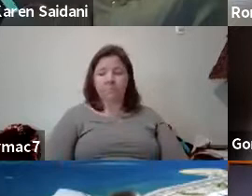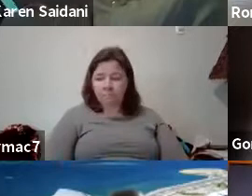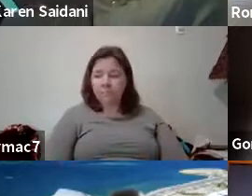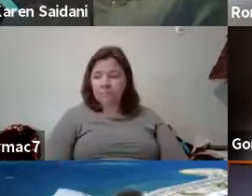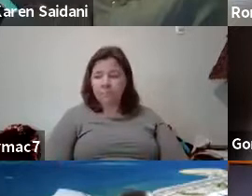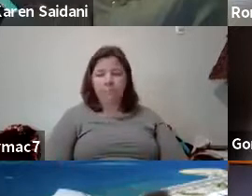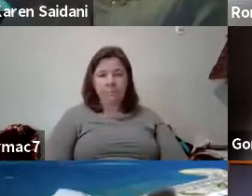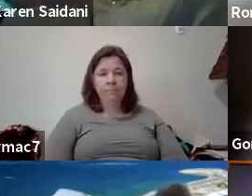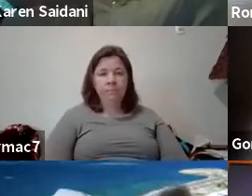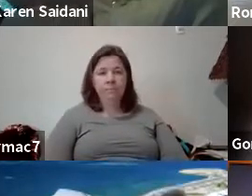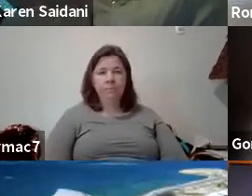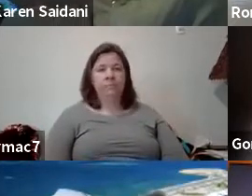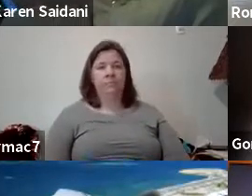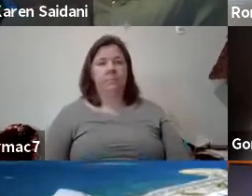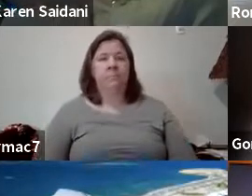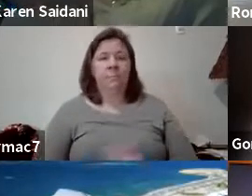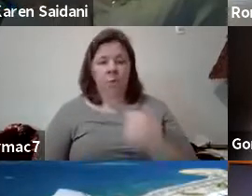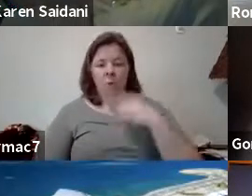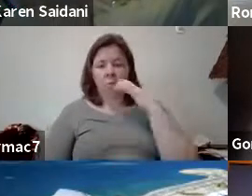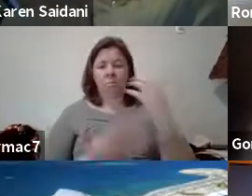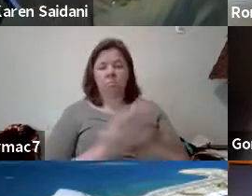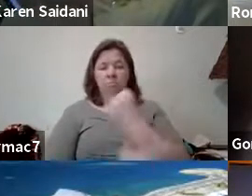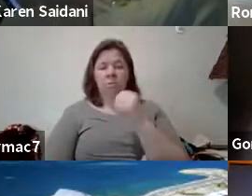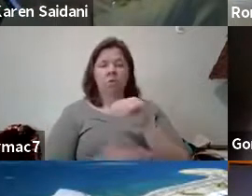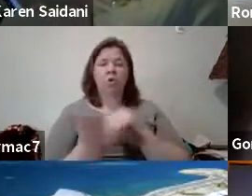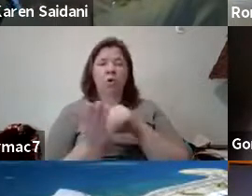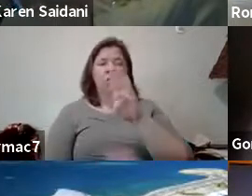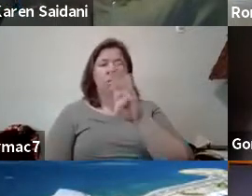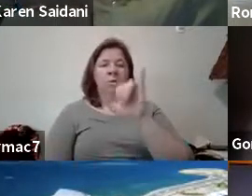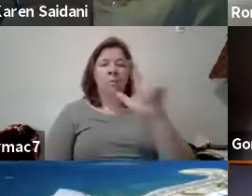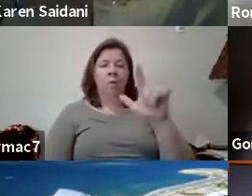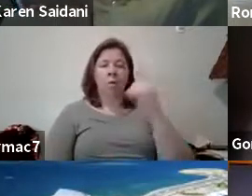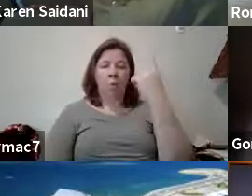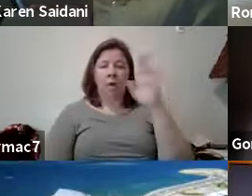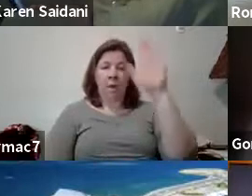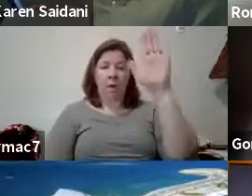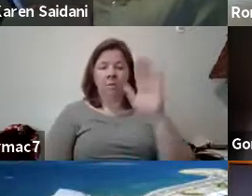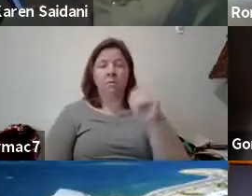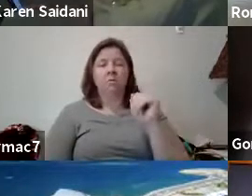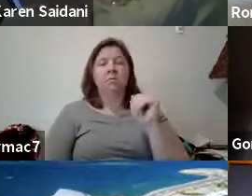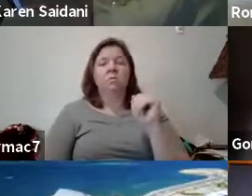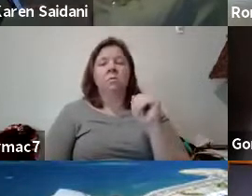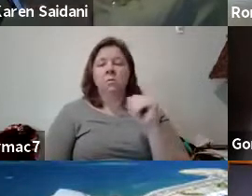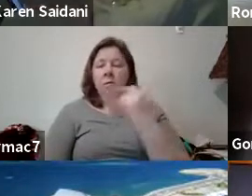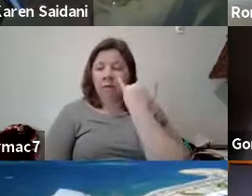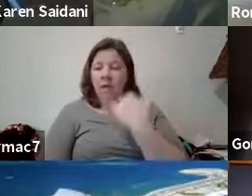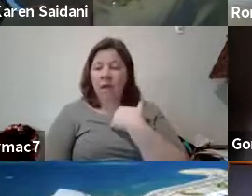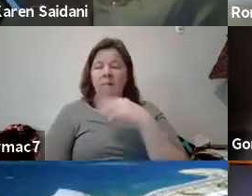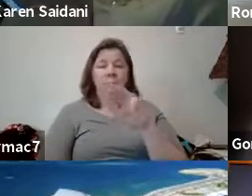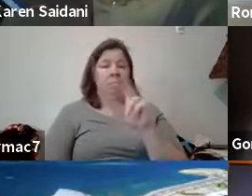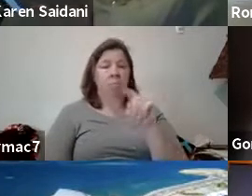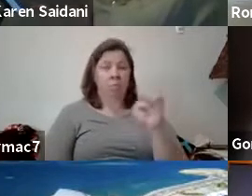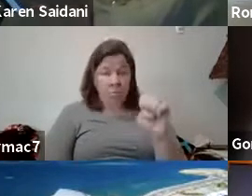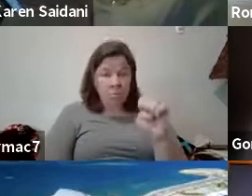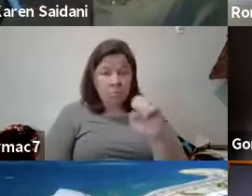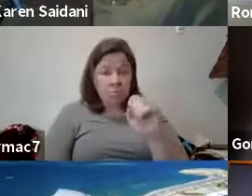I think we'll get to that now, Dr. Bill. There's just one hand raised. Stella, if you can, you are unmuted, I see. Can you please ask